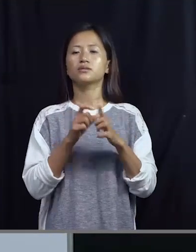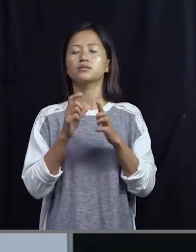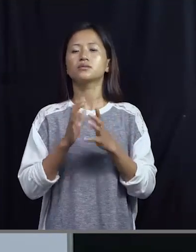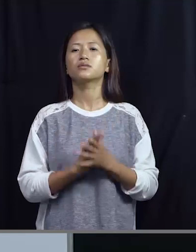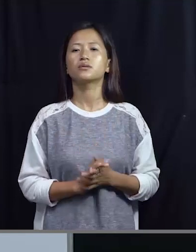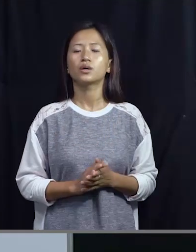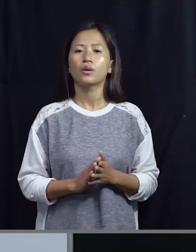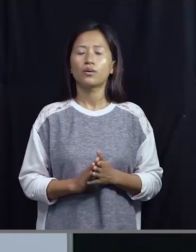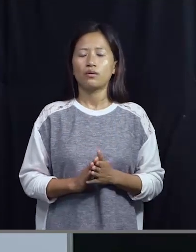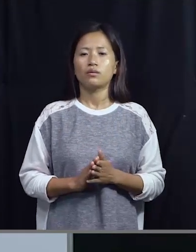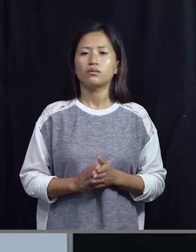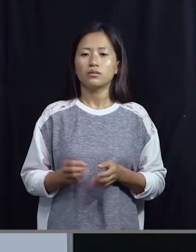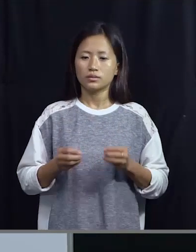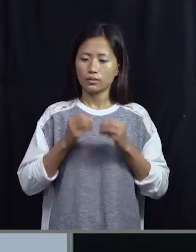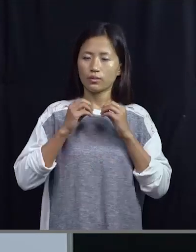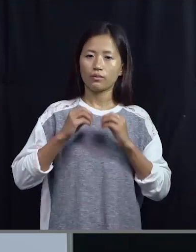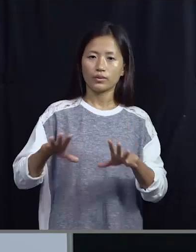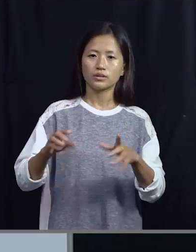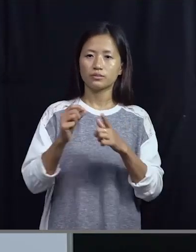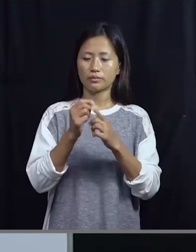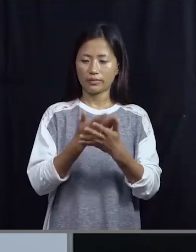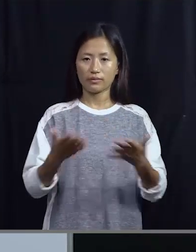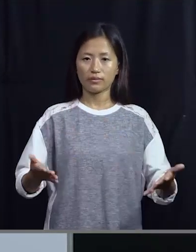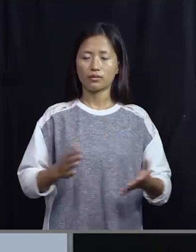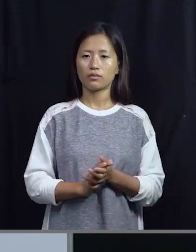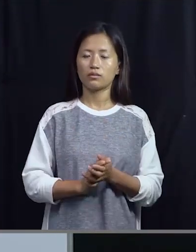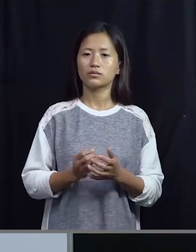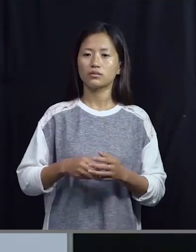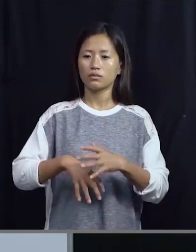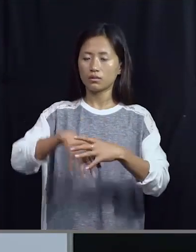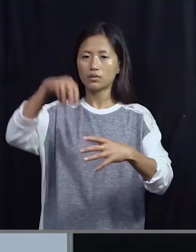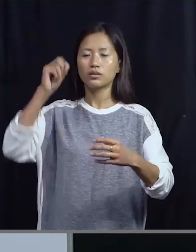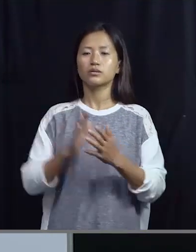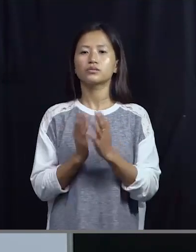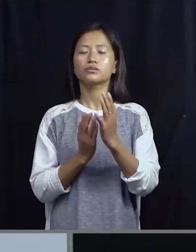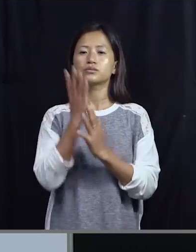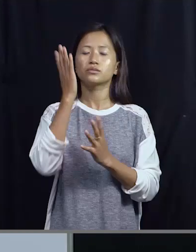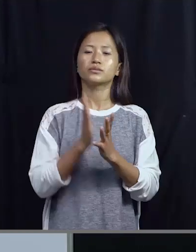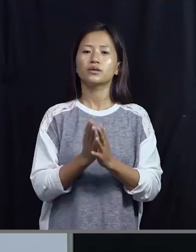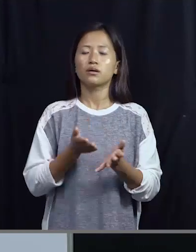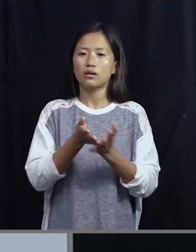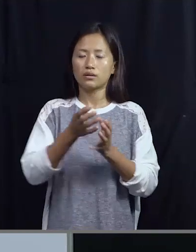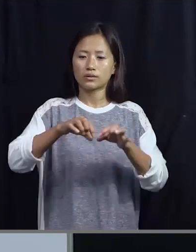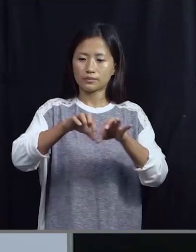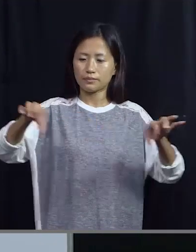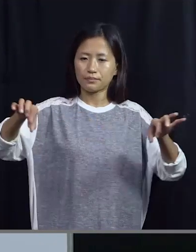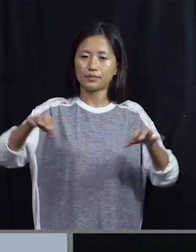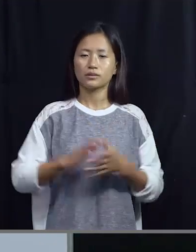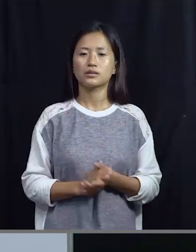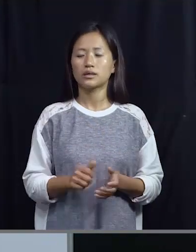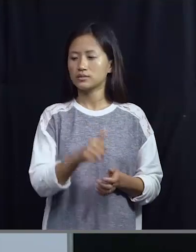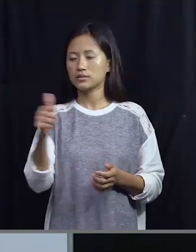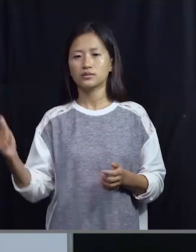was that the waste product, now the waste product will go out through the outlet pipe to another